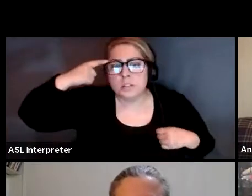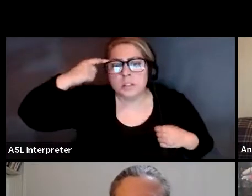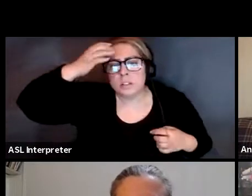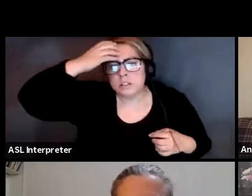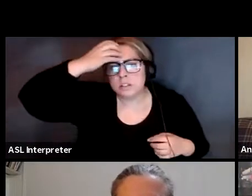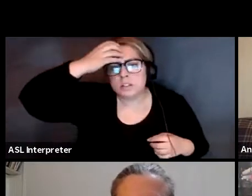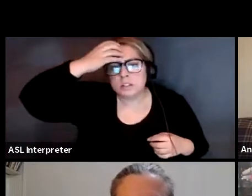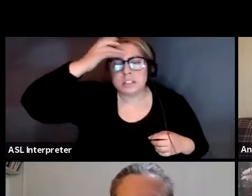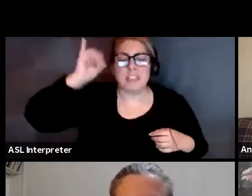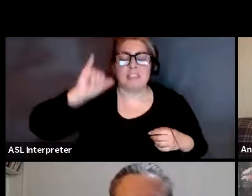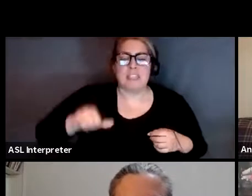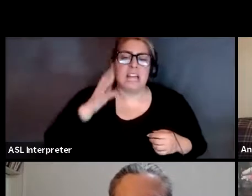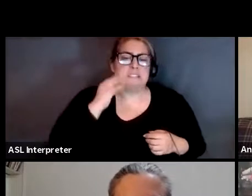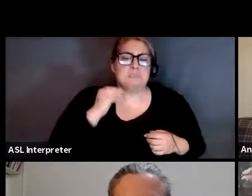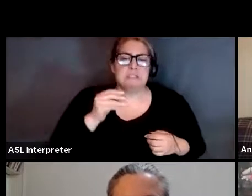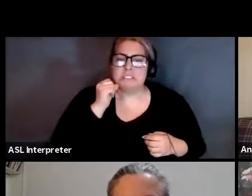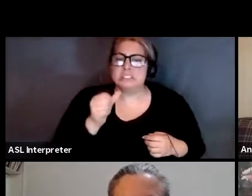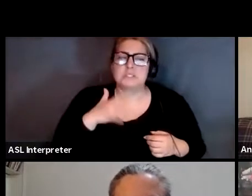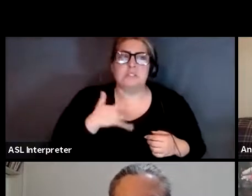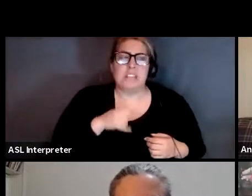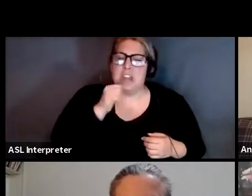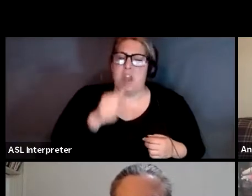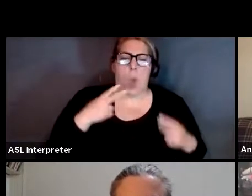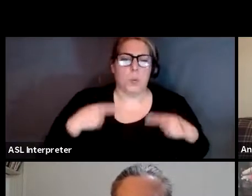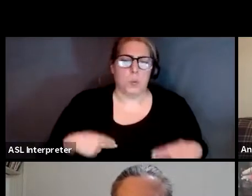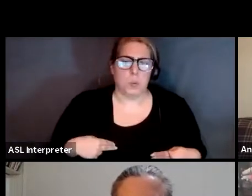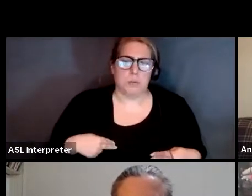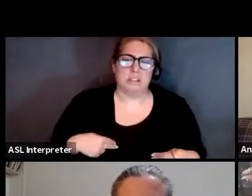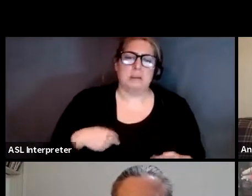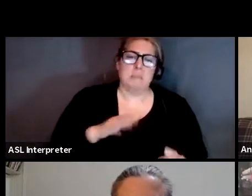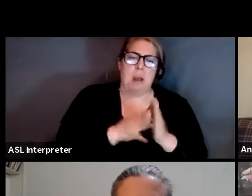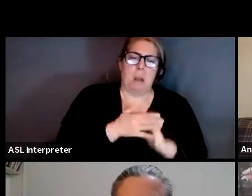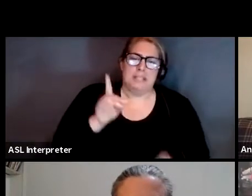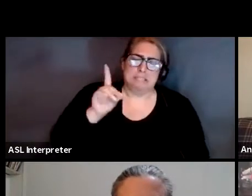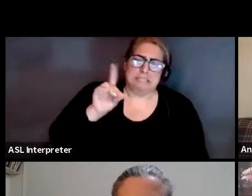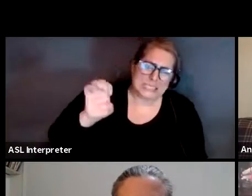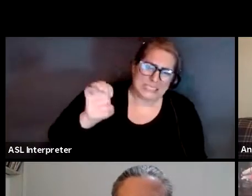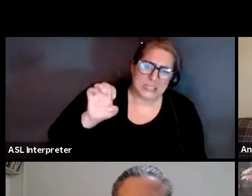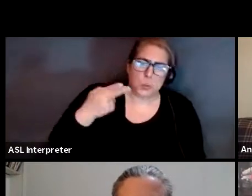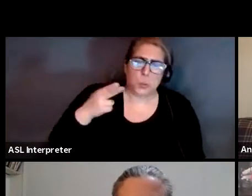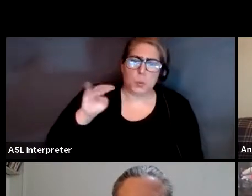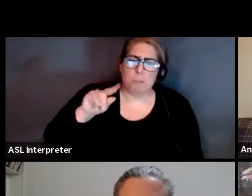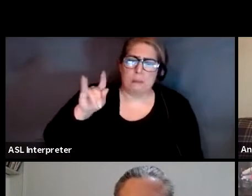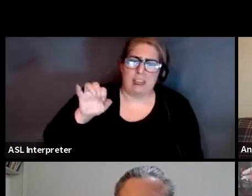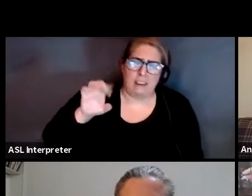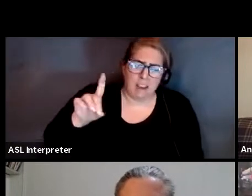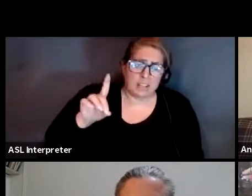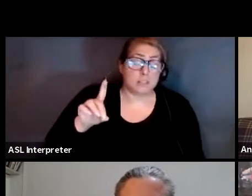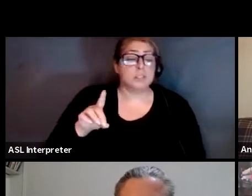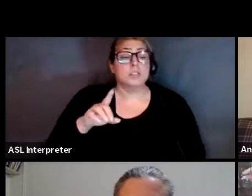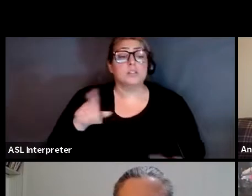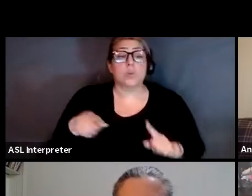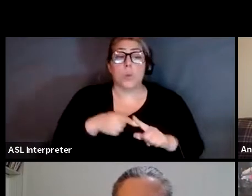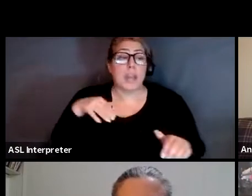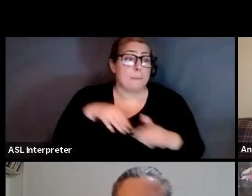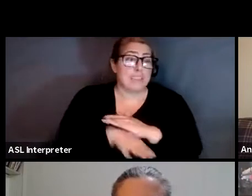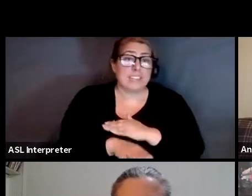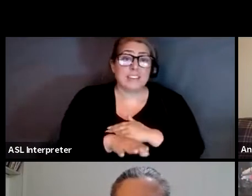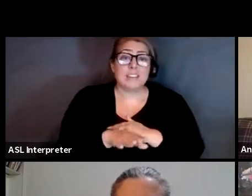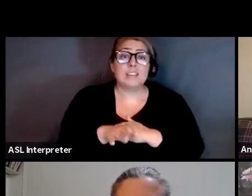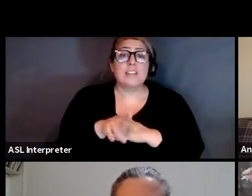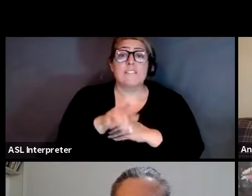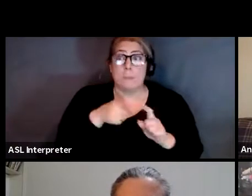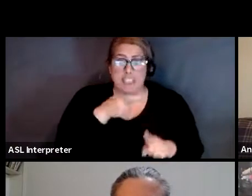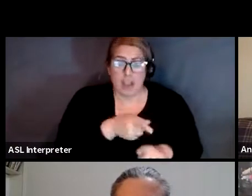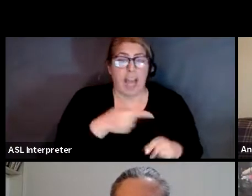It's a dehumanizing process. So if I thought I was bad before I walked in there simply because I didn't have a home, it got